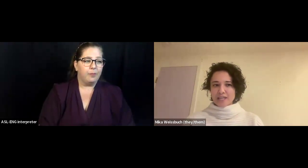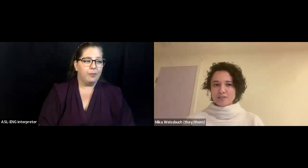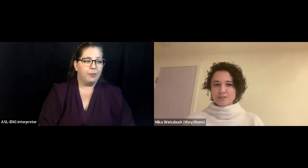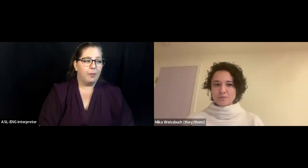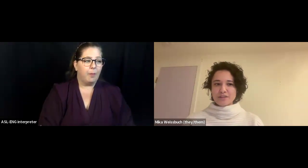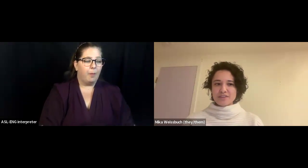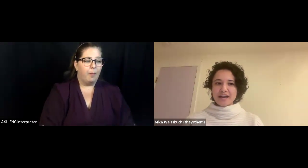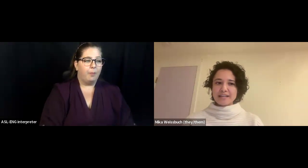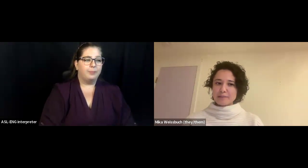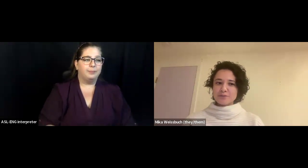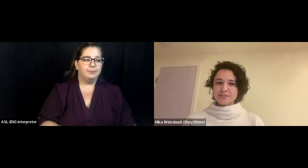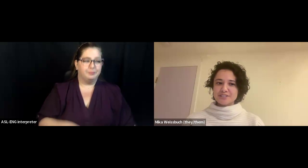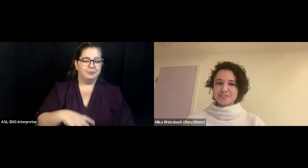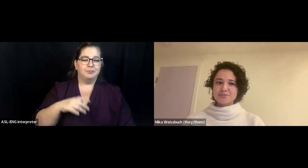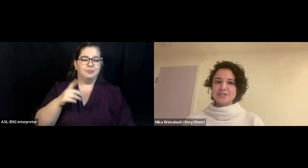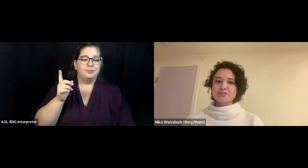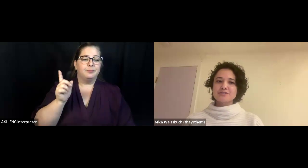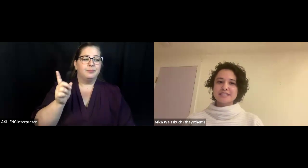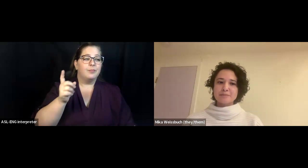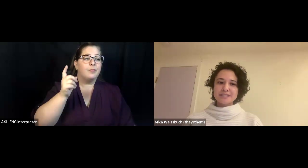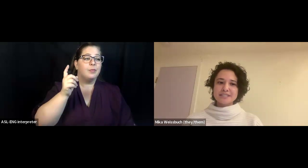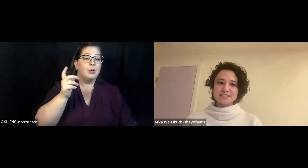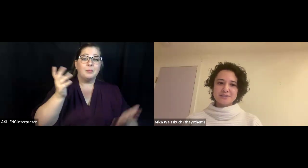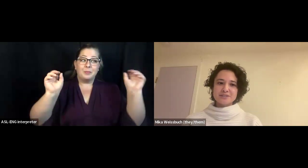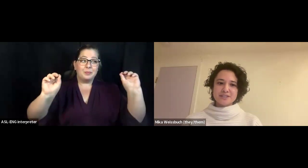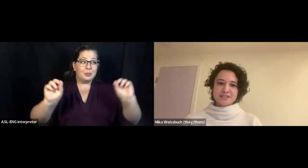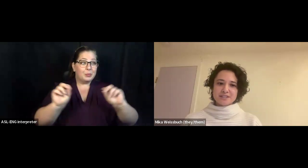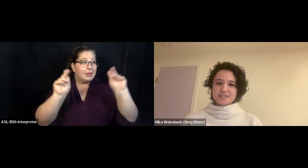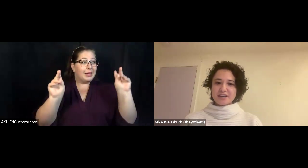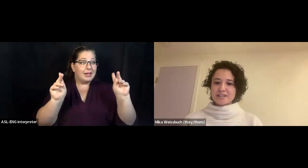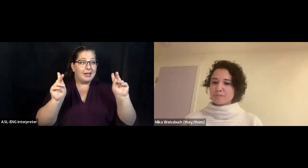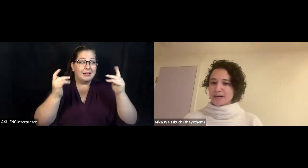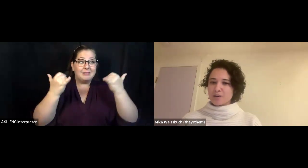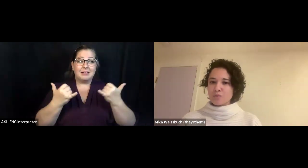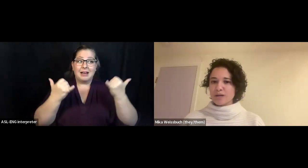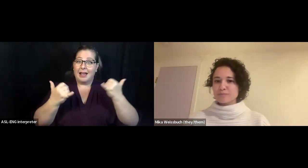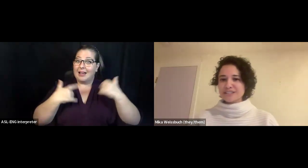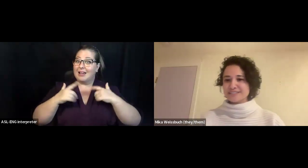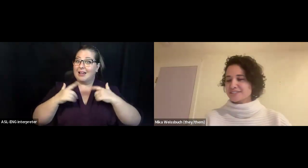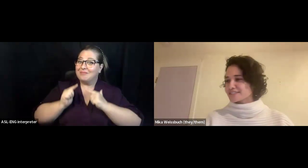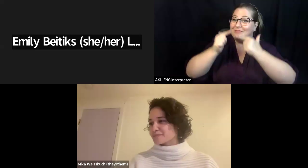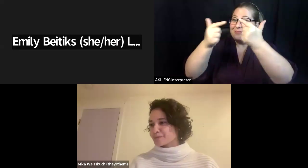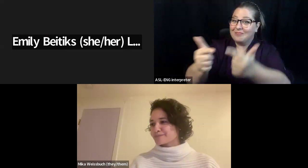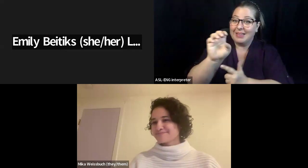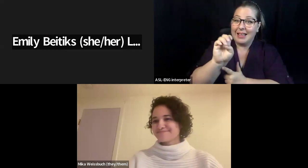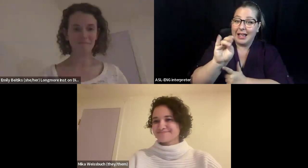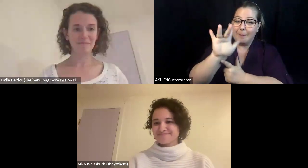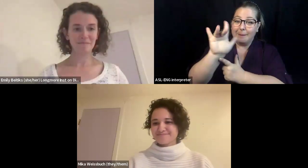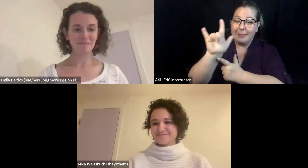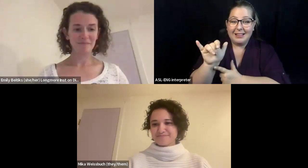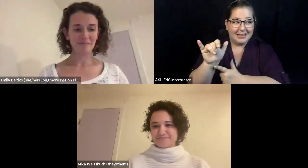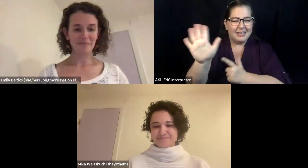And with that, I'm going to turn it over to Emily to talk about what brought us to this moment.